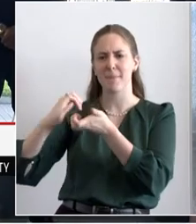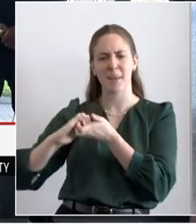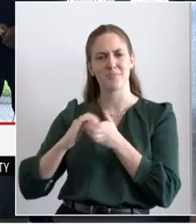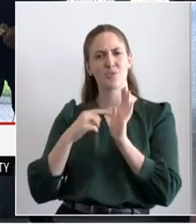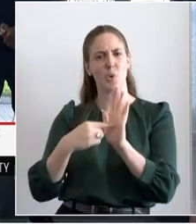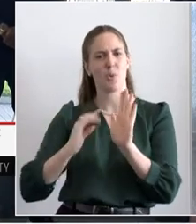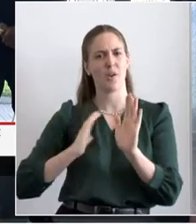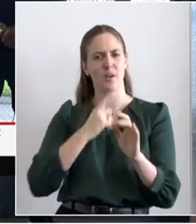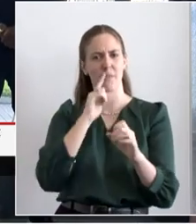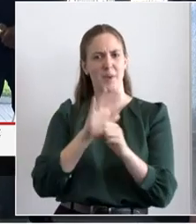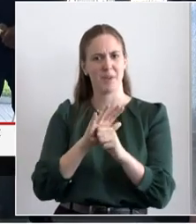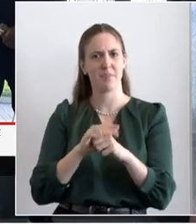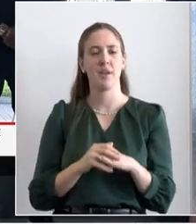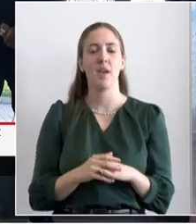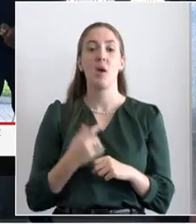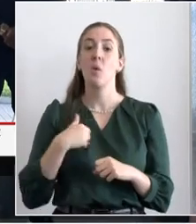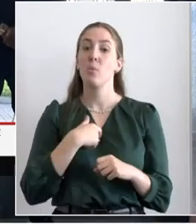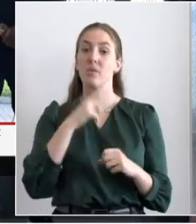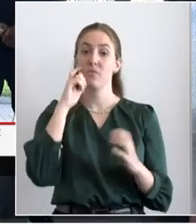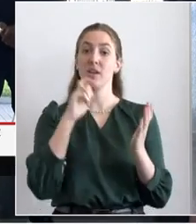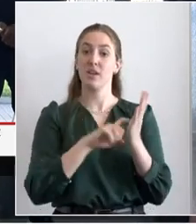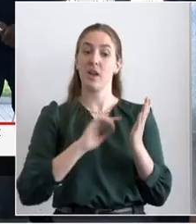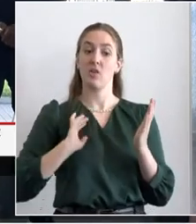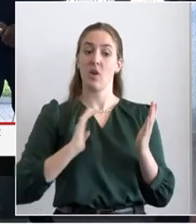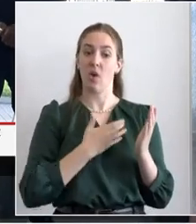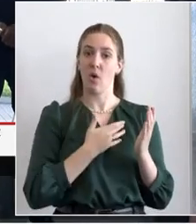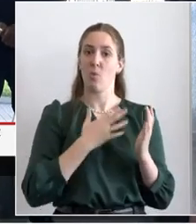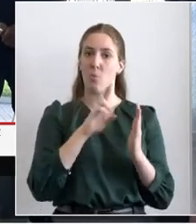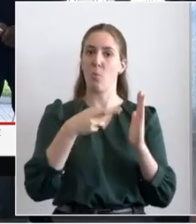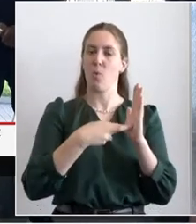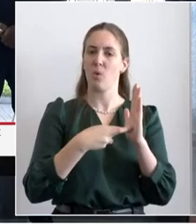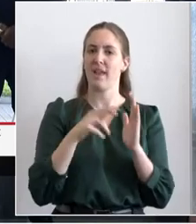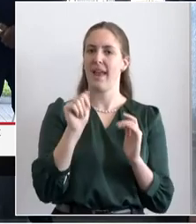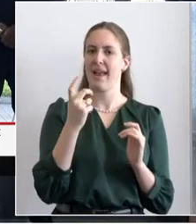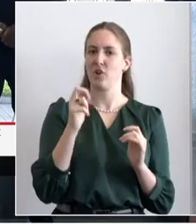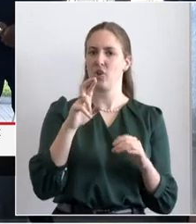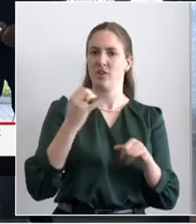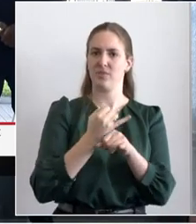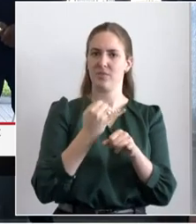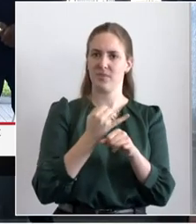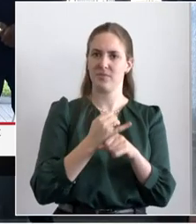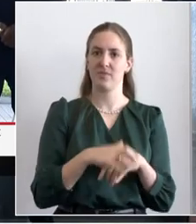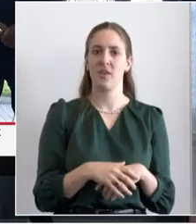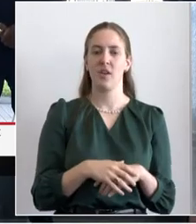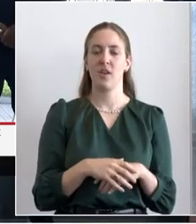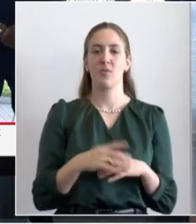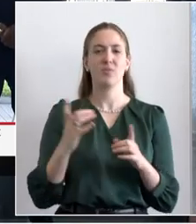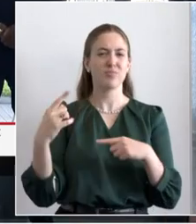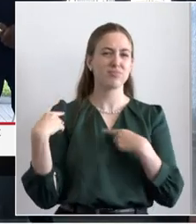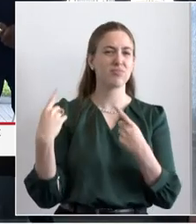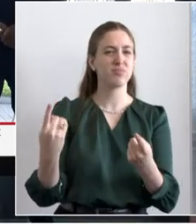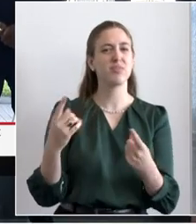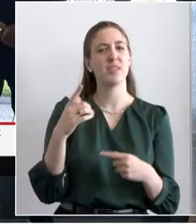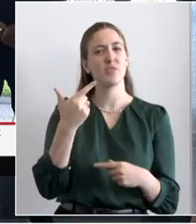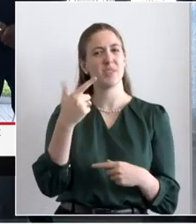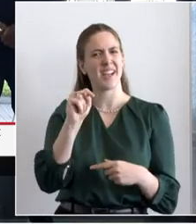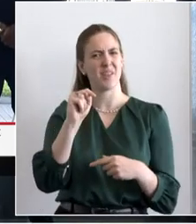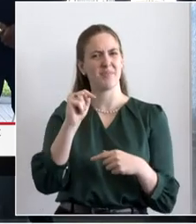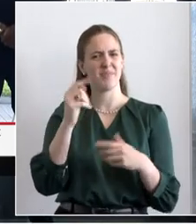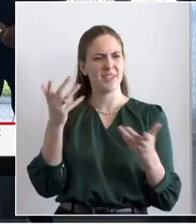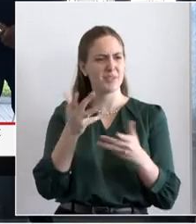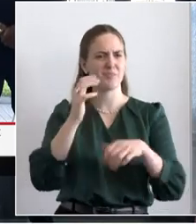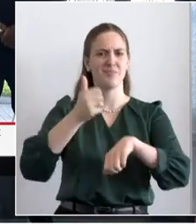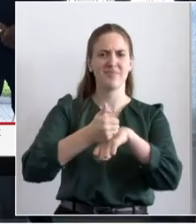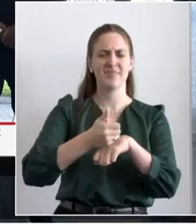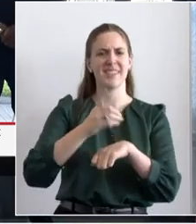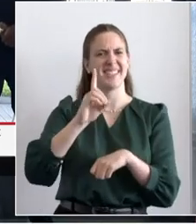recognize Georgetown's role as an anchor institution in the district. For more than 2 centuries, Georgetown has called DC home. We have a responsibility to help